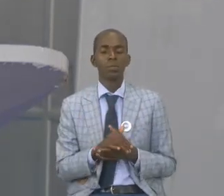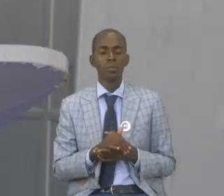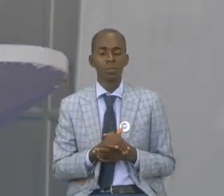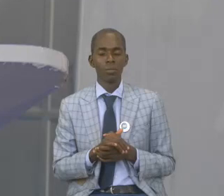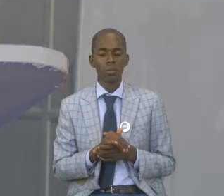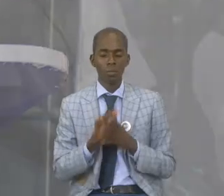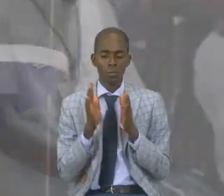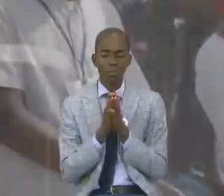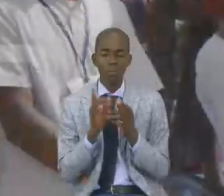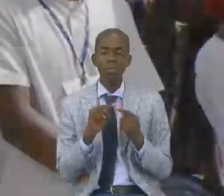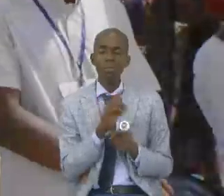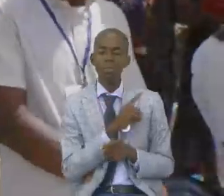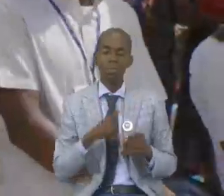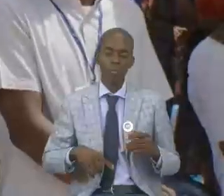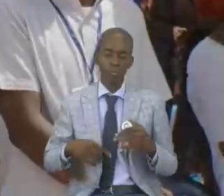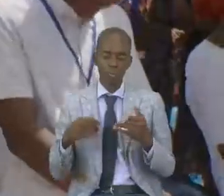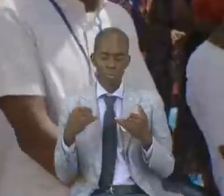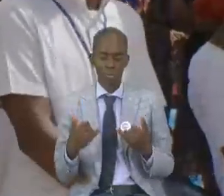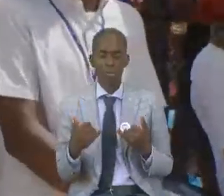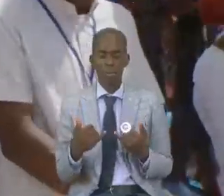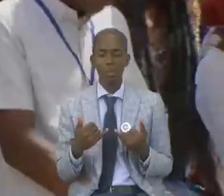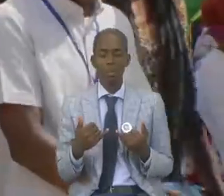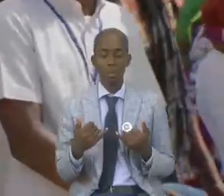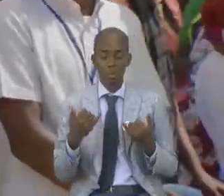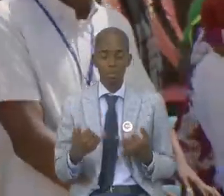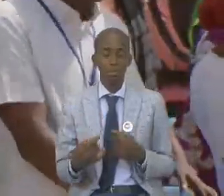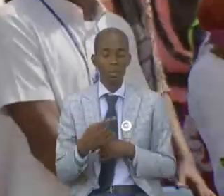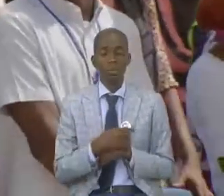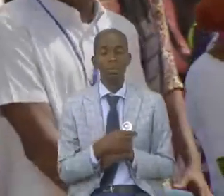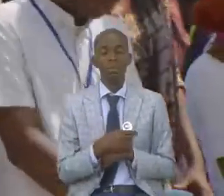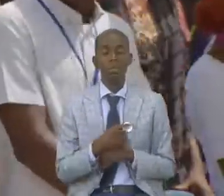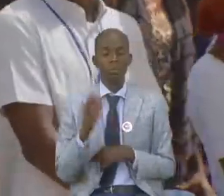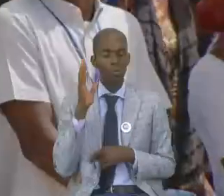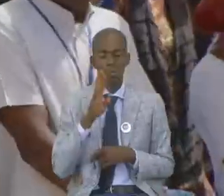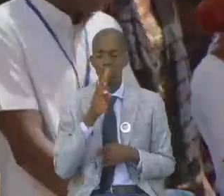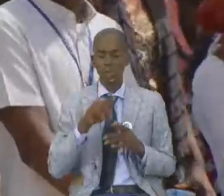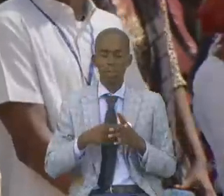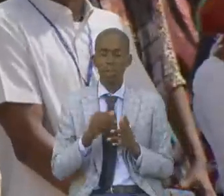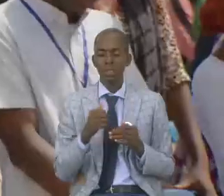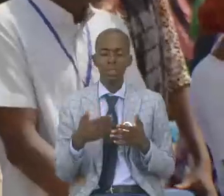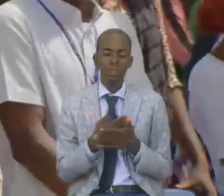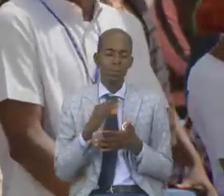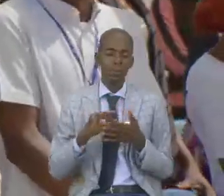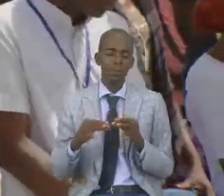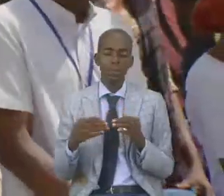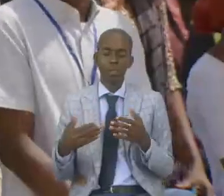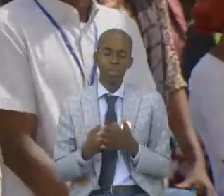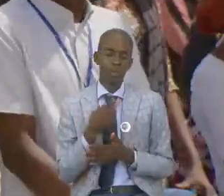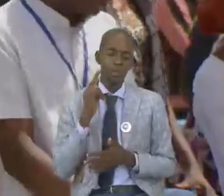Pray unto the Lord now. Today, the Lord is starting a new story, a new history of your